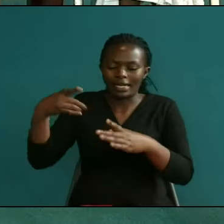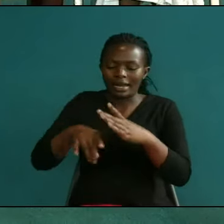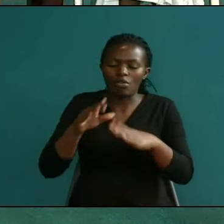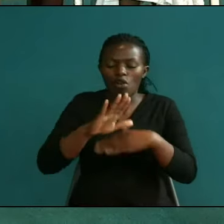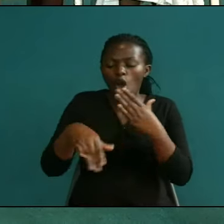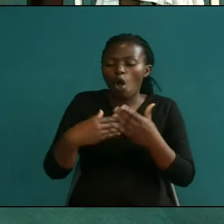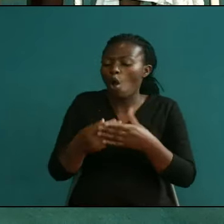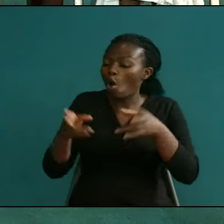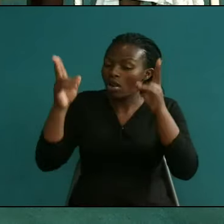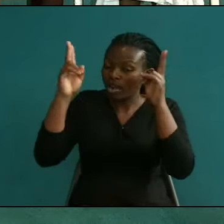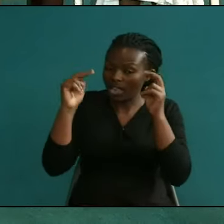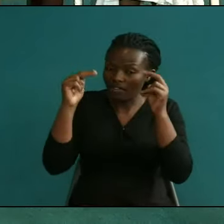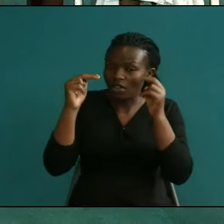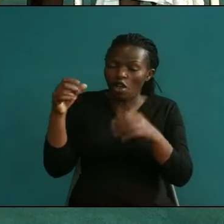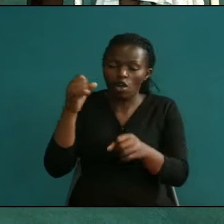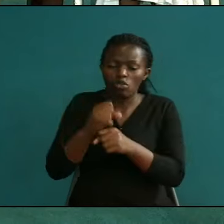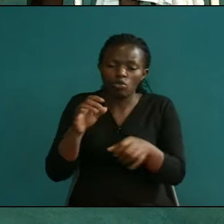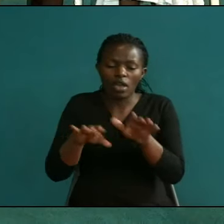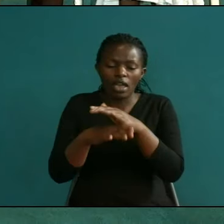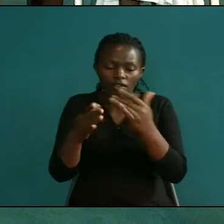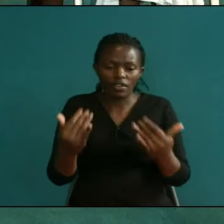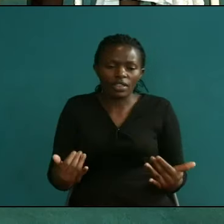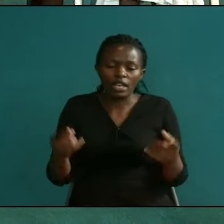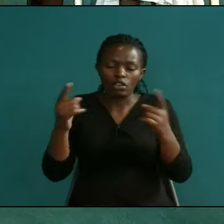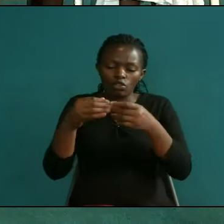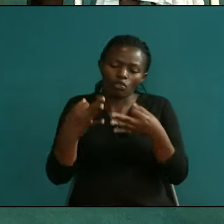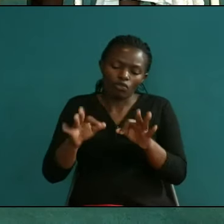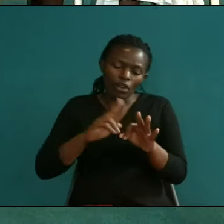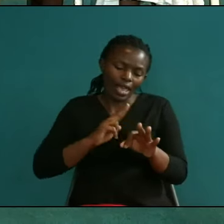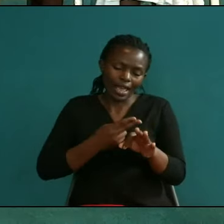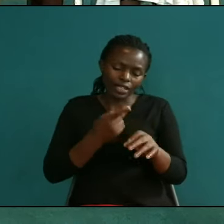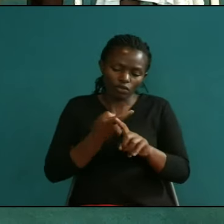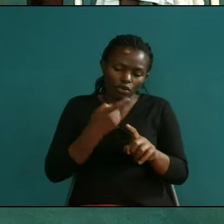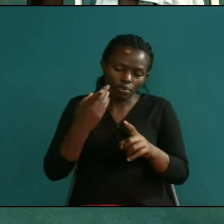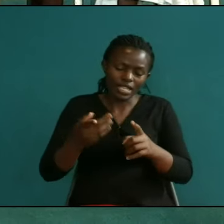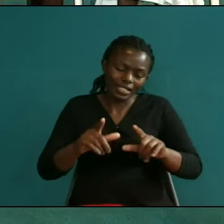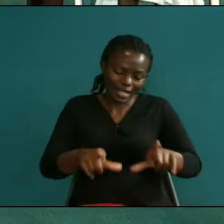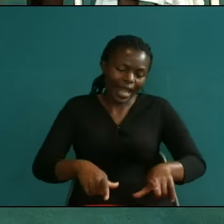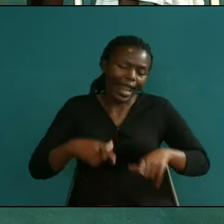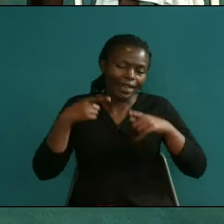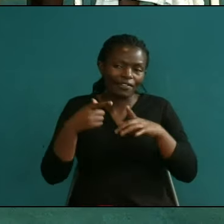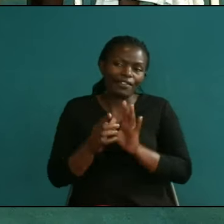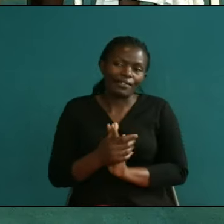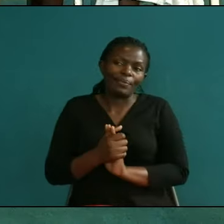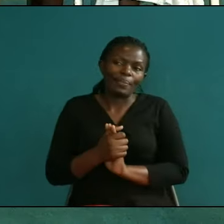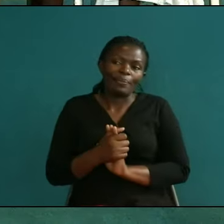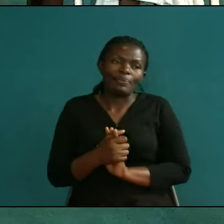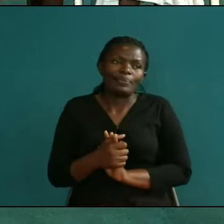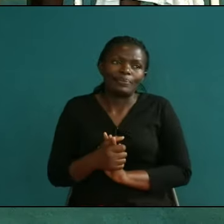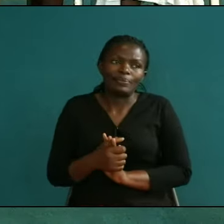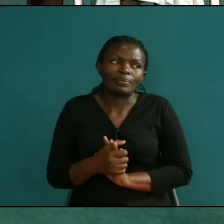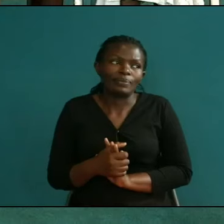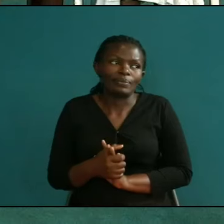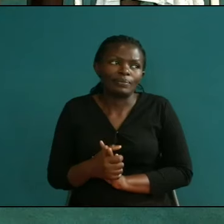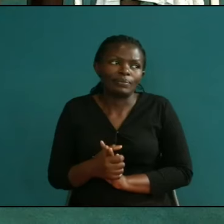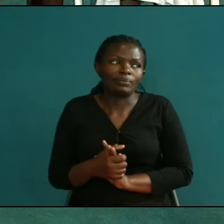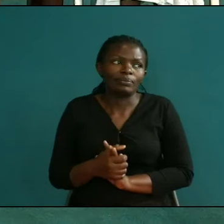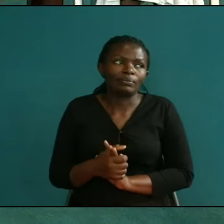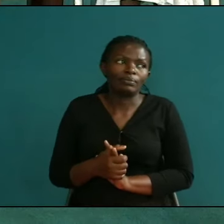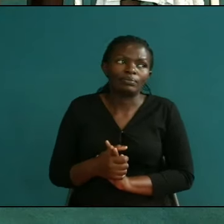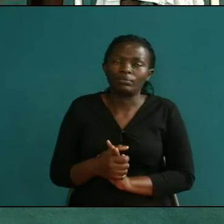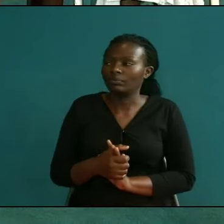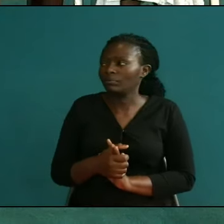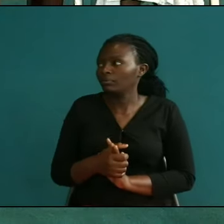do everything that he can to free us from that life and that path. Amen, amen. Yes, Alvin, please, the